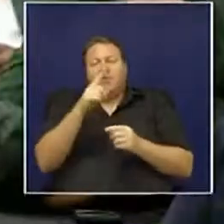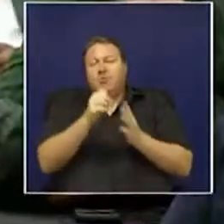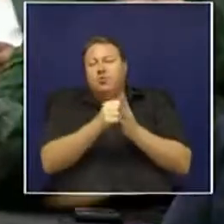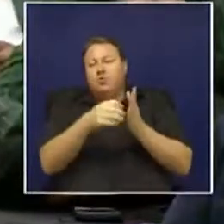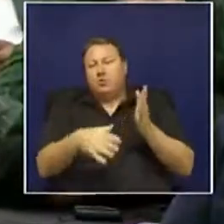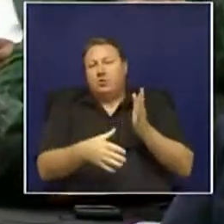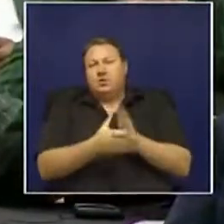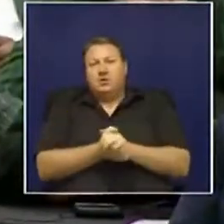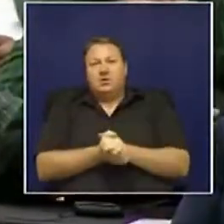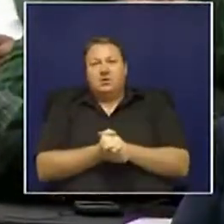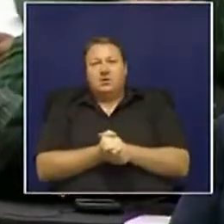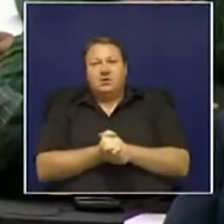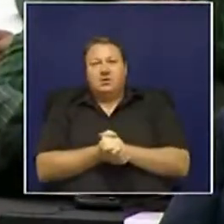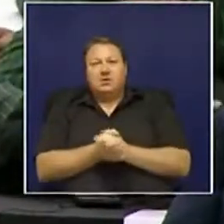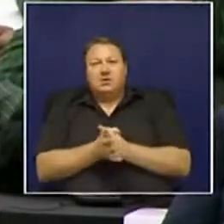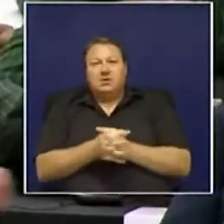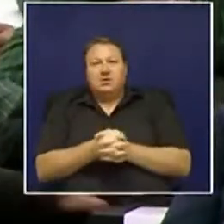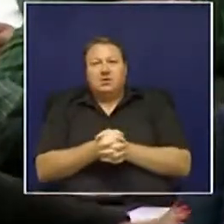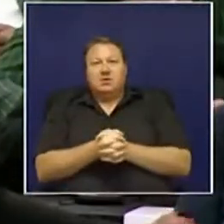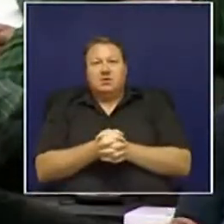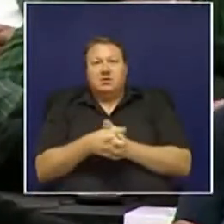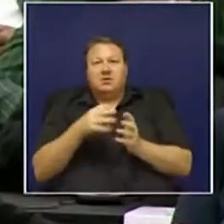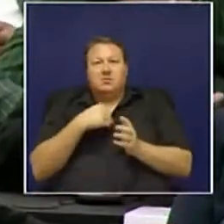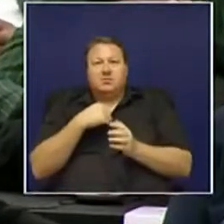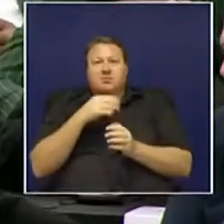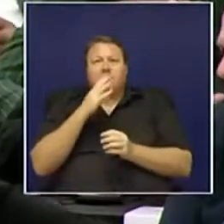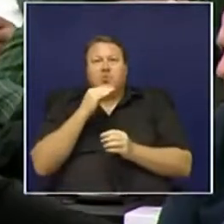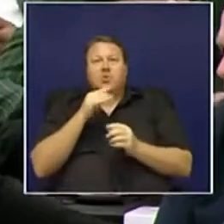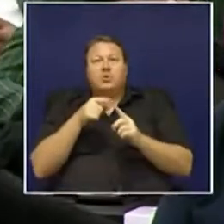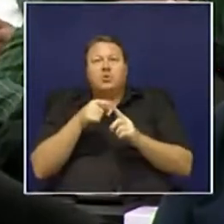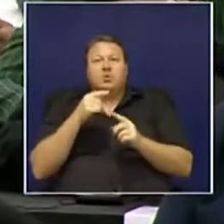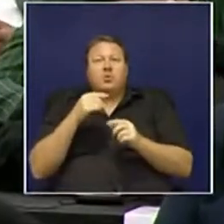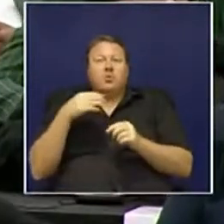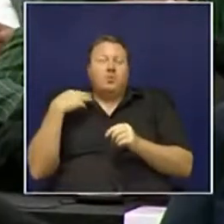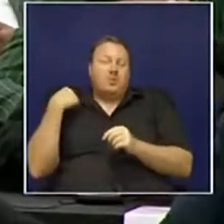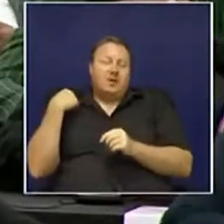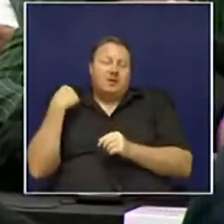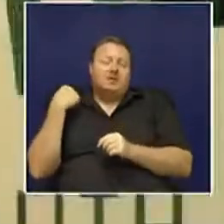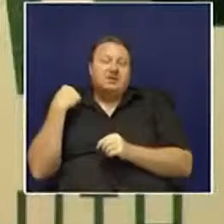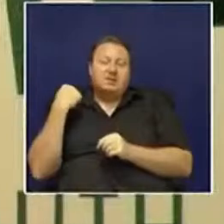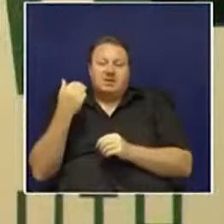Again, I was talking to the minister, Mr. President,